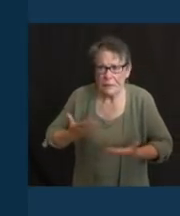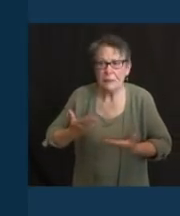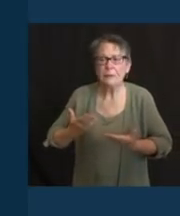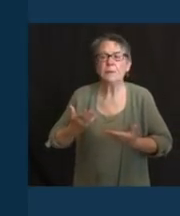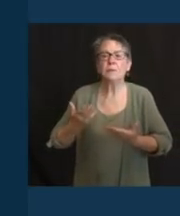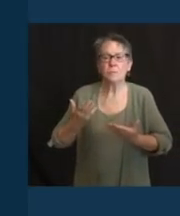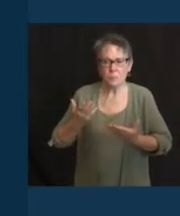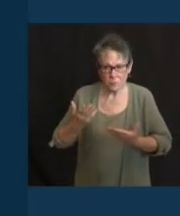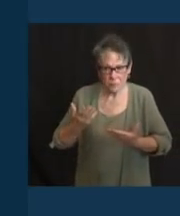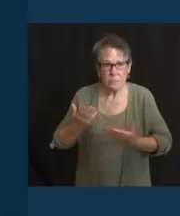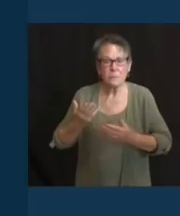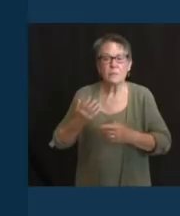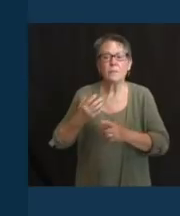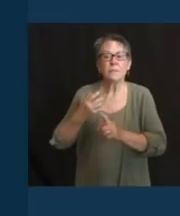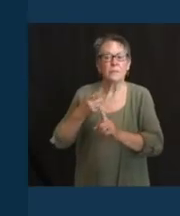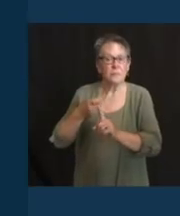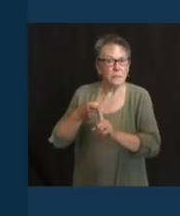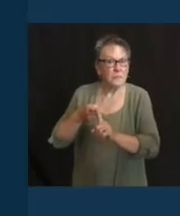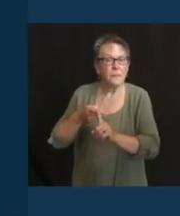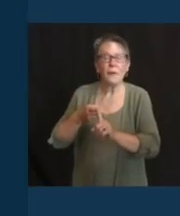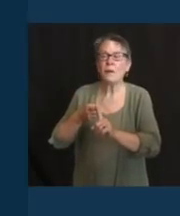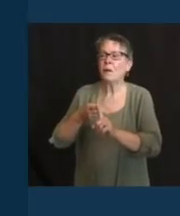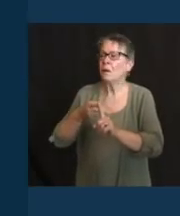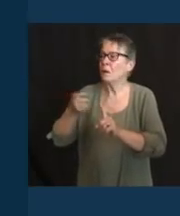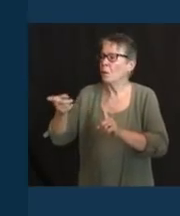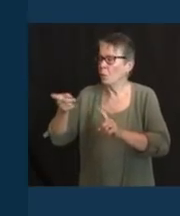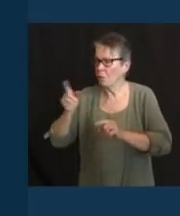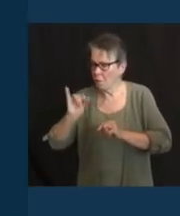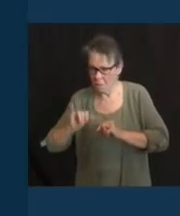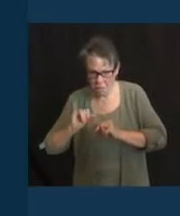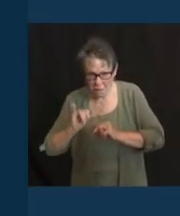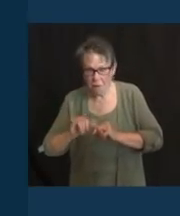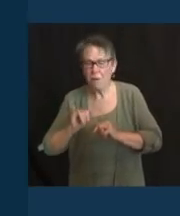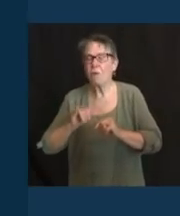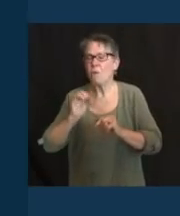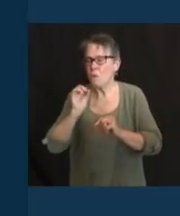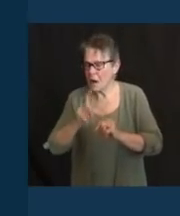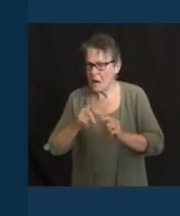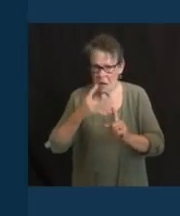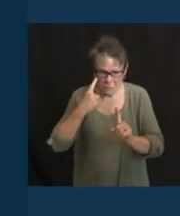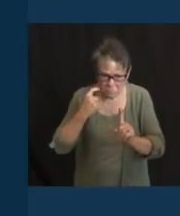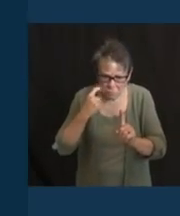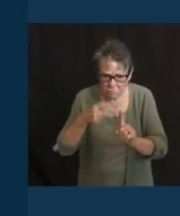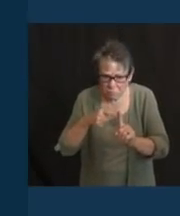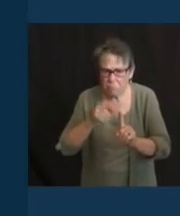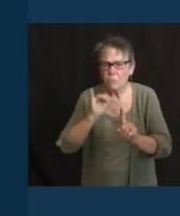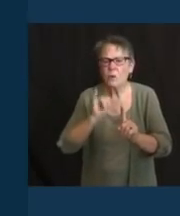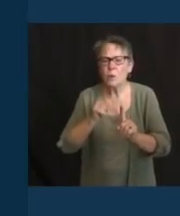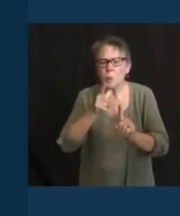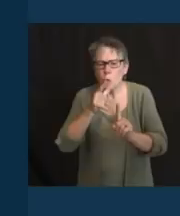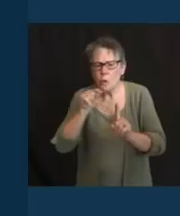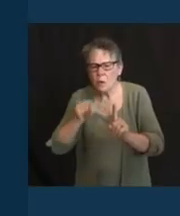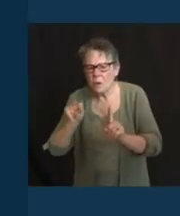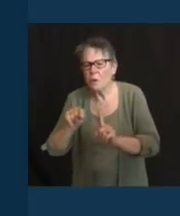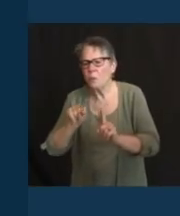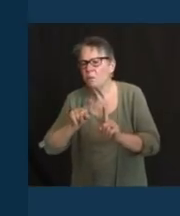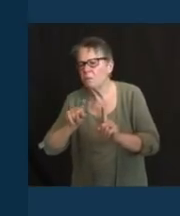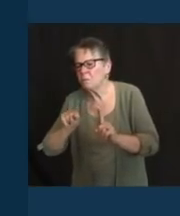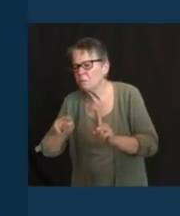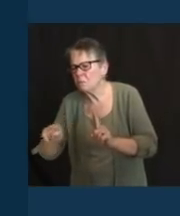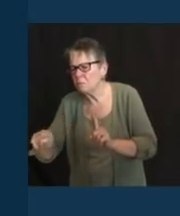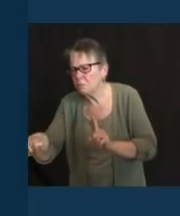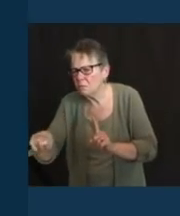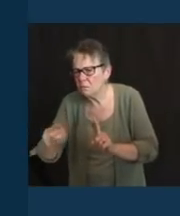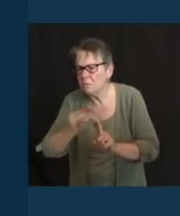has. Just as importantly, we recognize that this cannot be a one-size-fits-all campaign, and we are